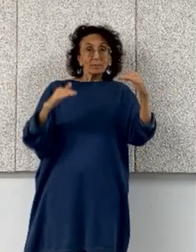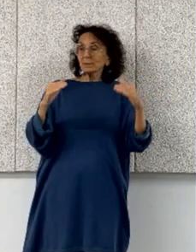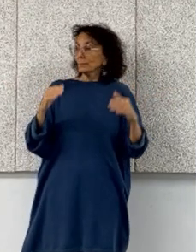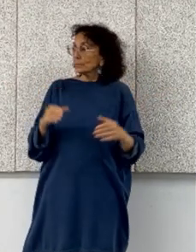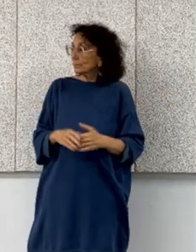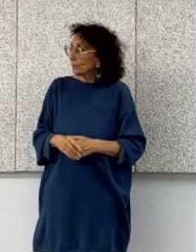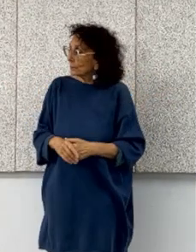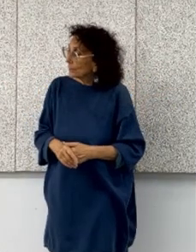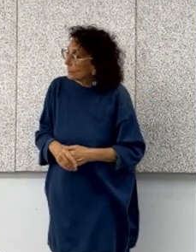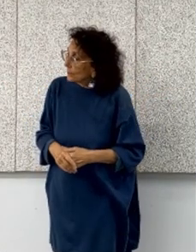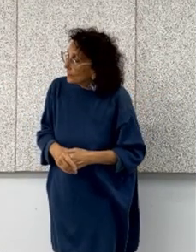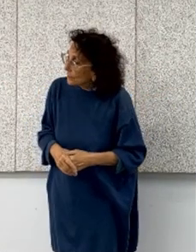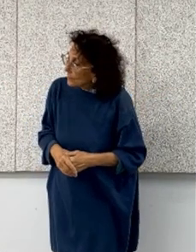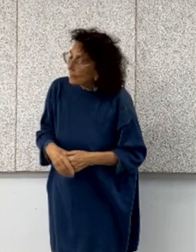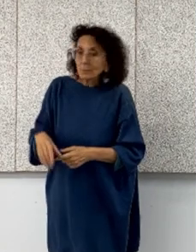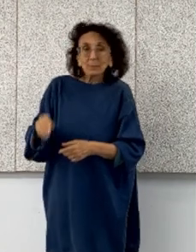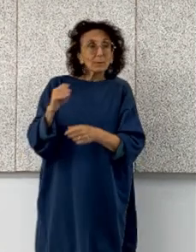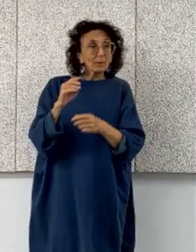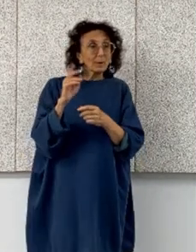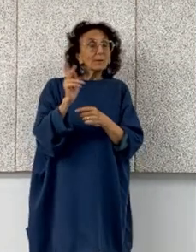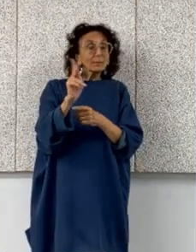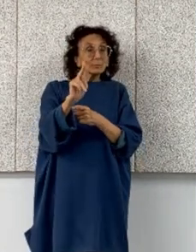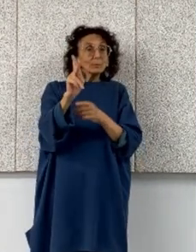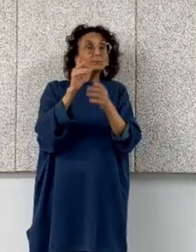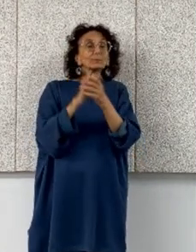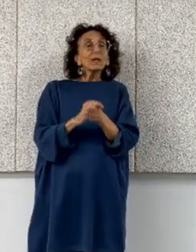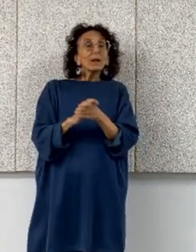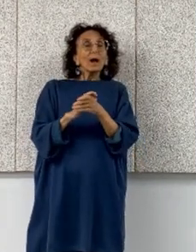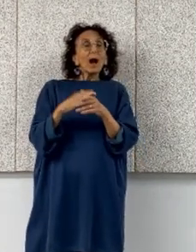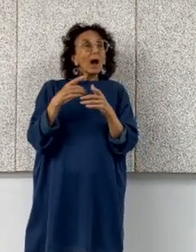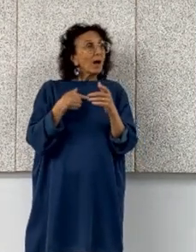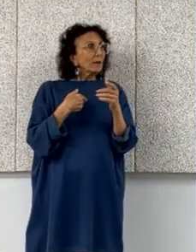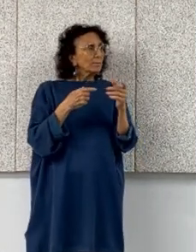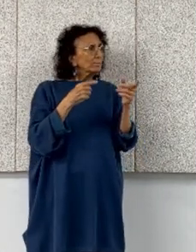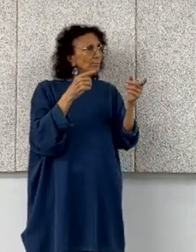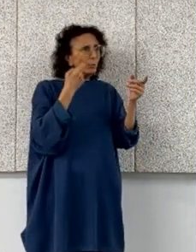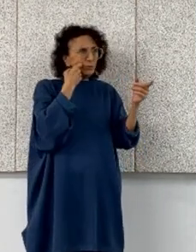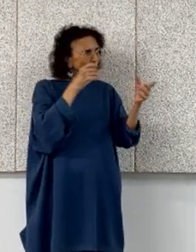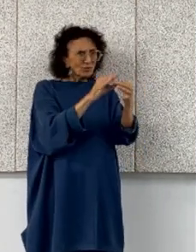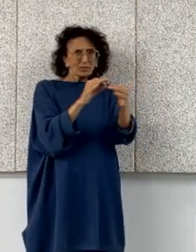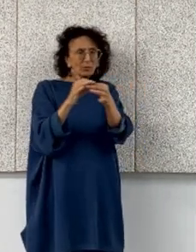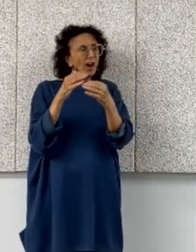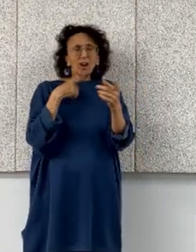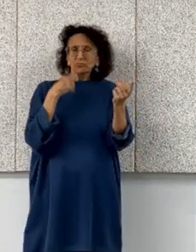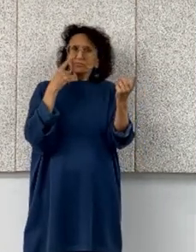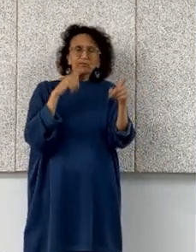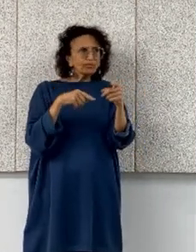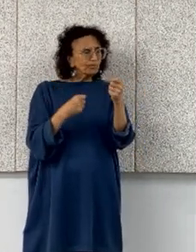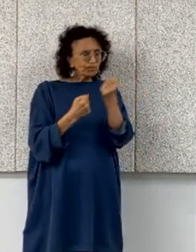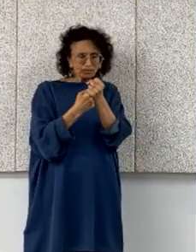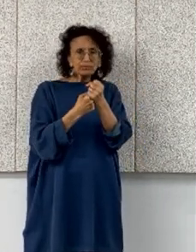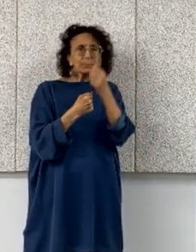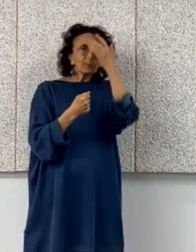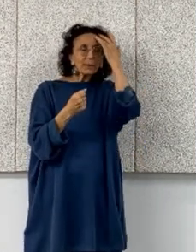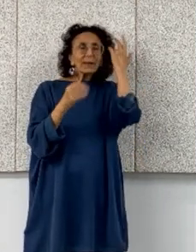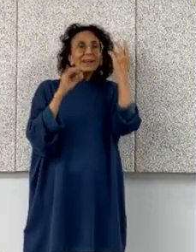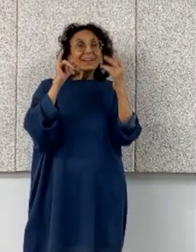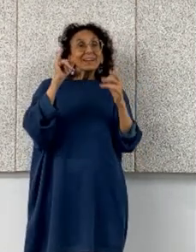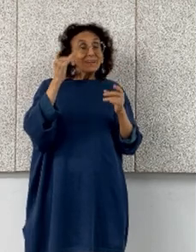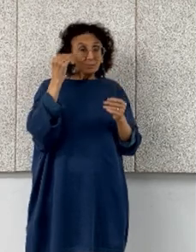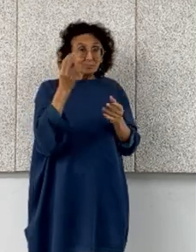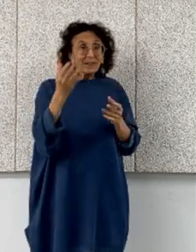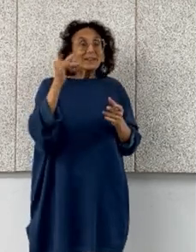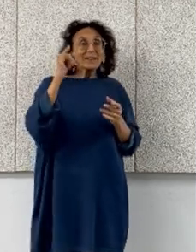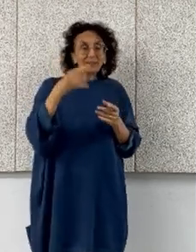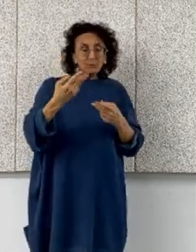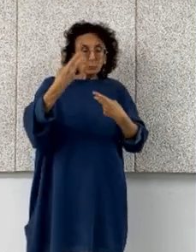that I lift up so many of the things that you all shared. I think that taking care of yourself makes you able to take